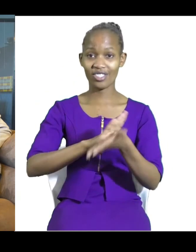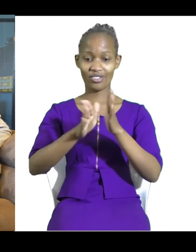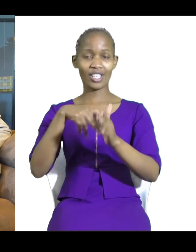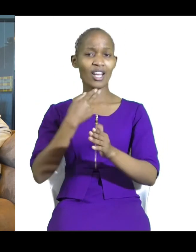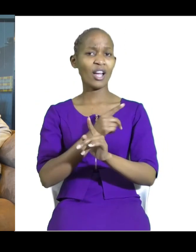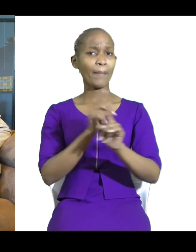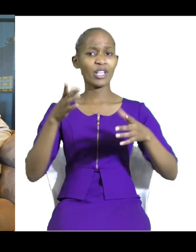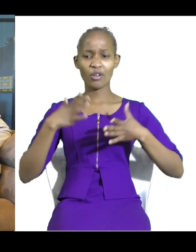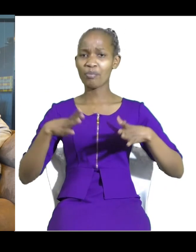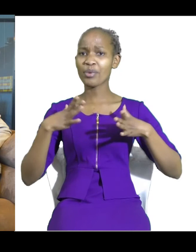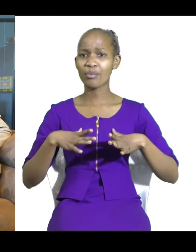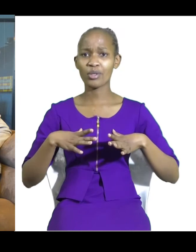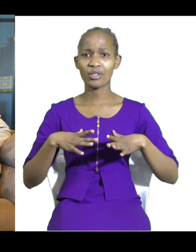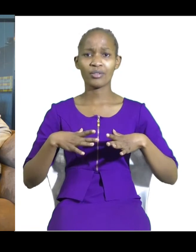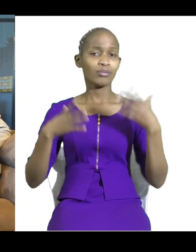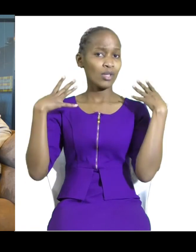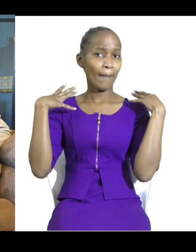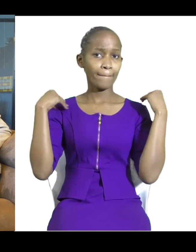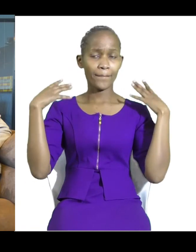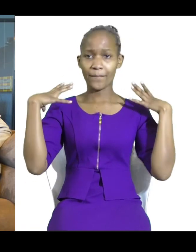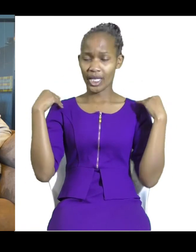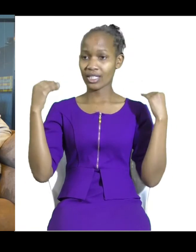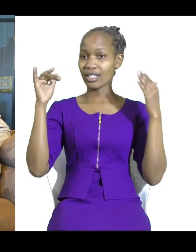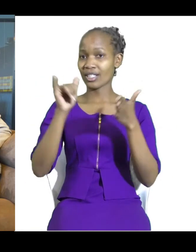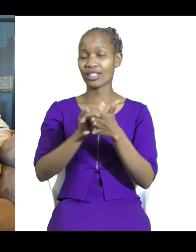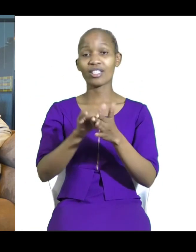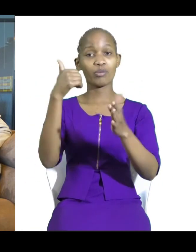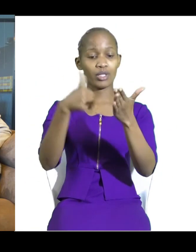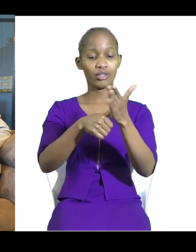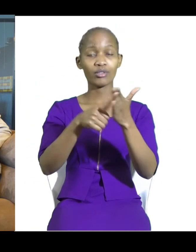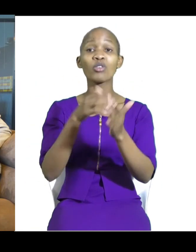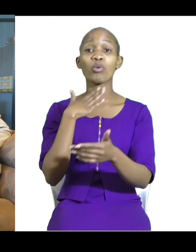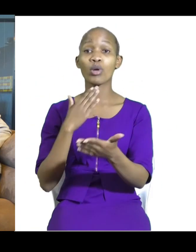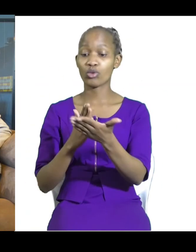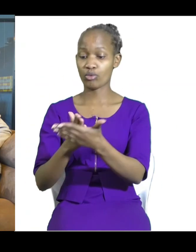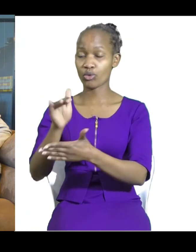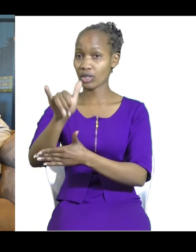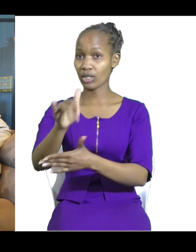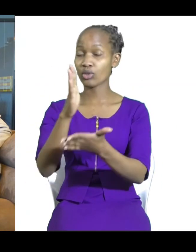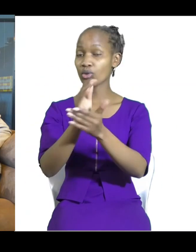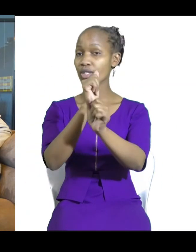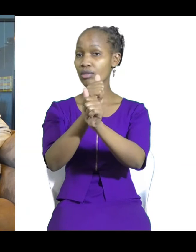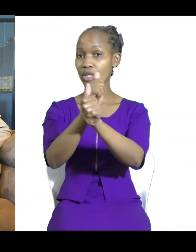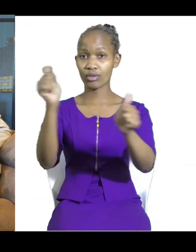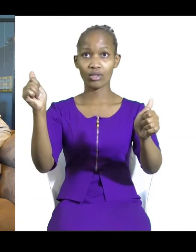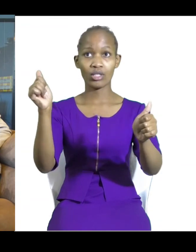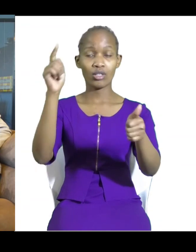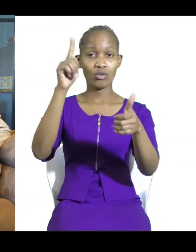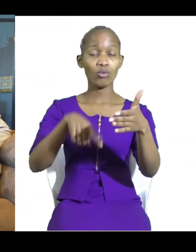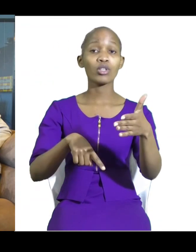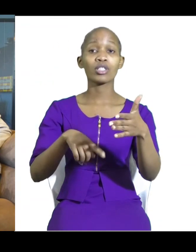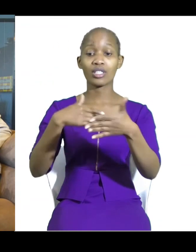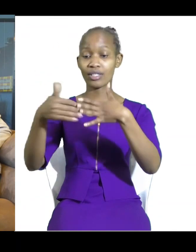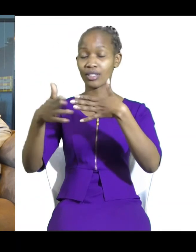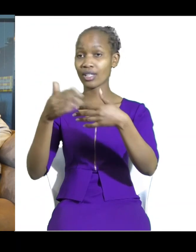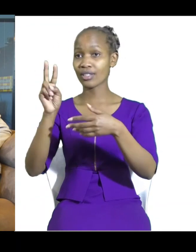this, but people practically putting this into practice have been an issue. But now this is what we've come, and we want to make sure that it actually works. That is what we want